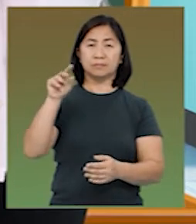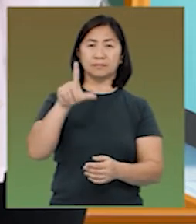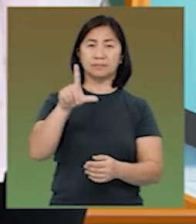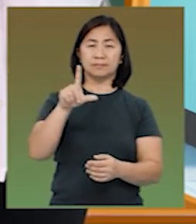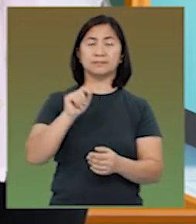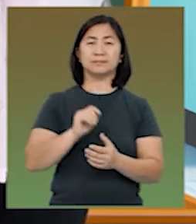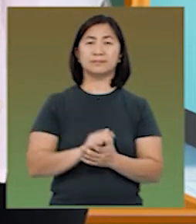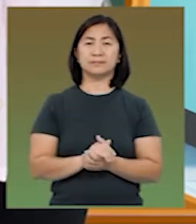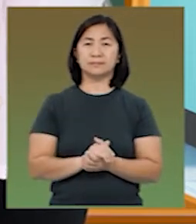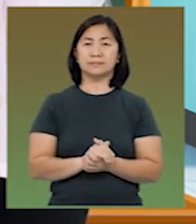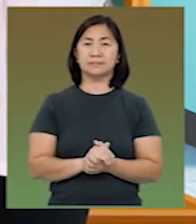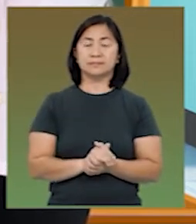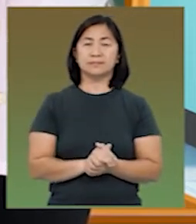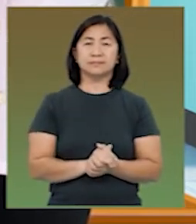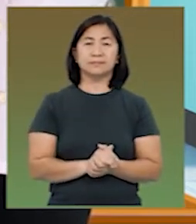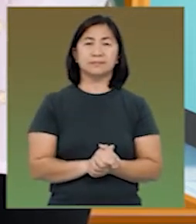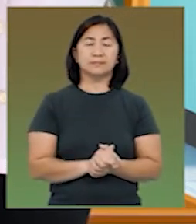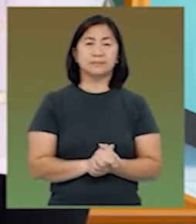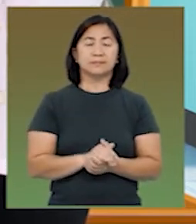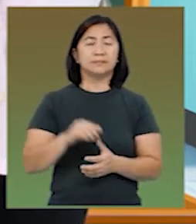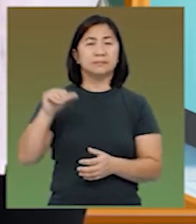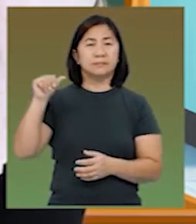15,000 milliliters.